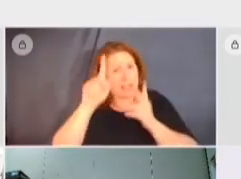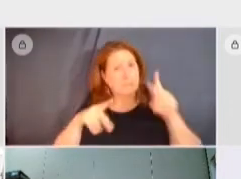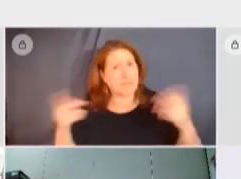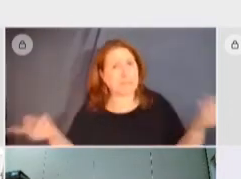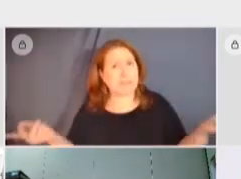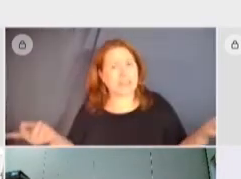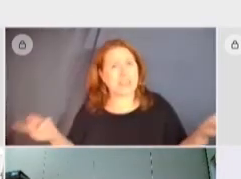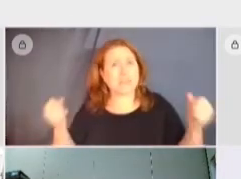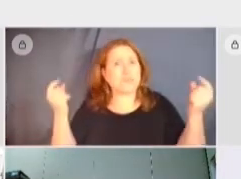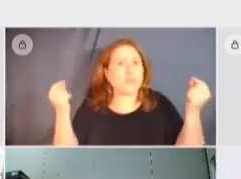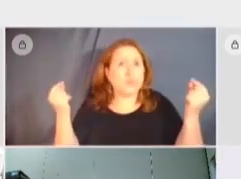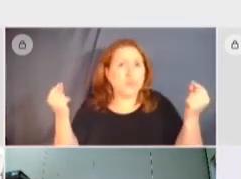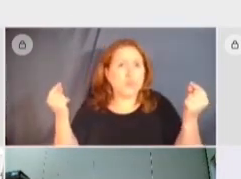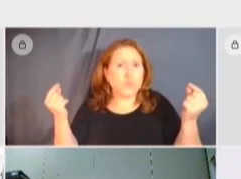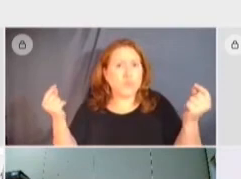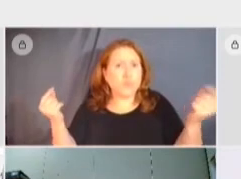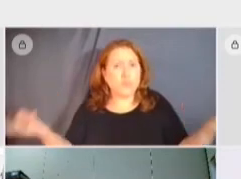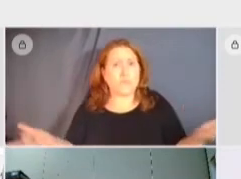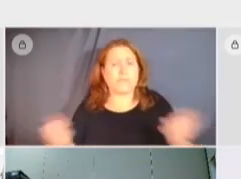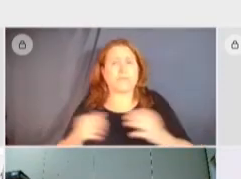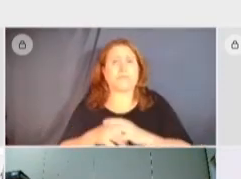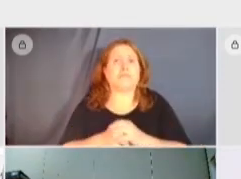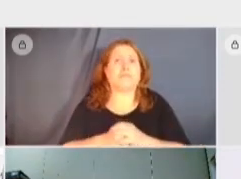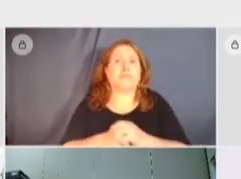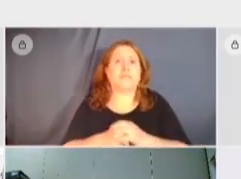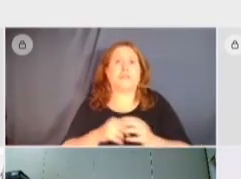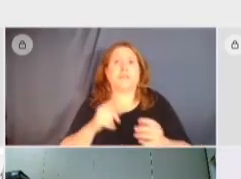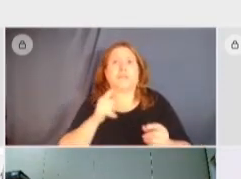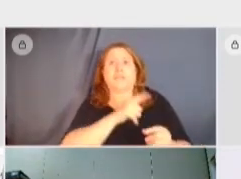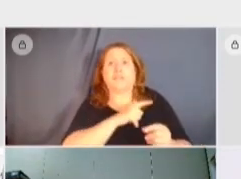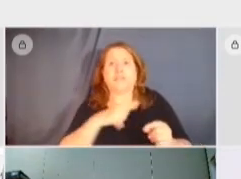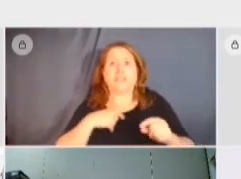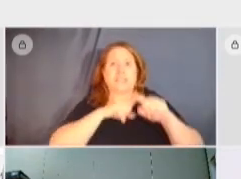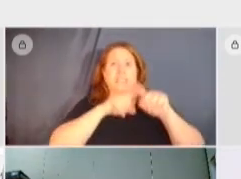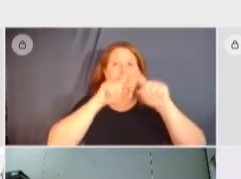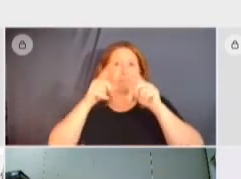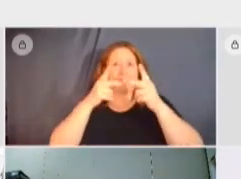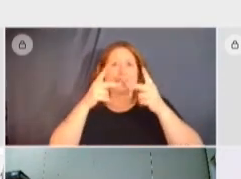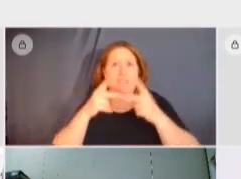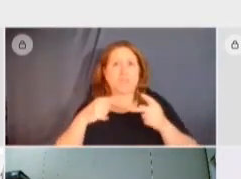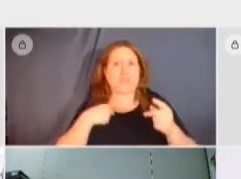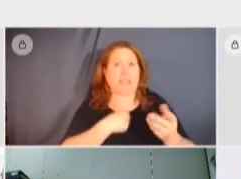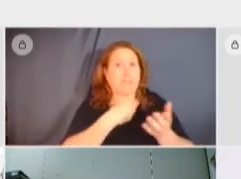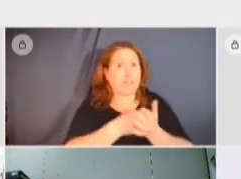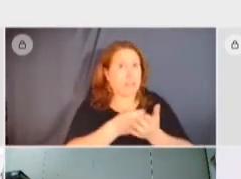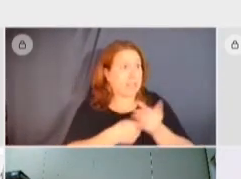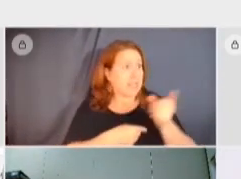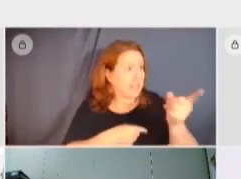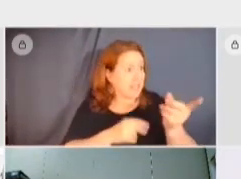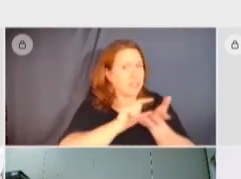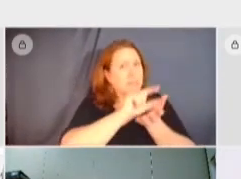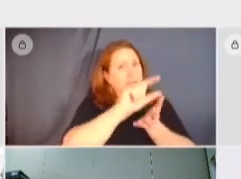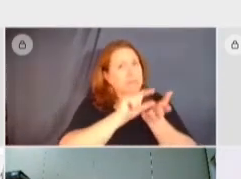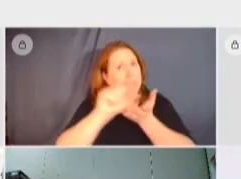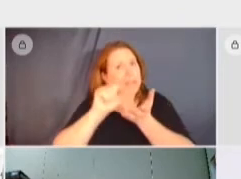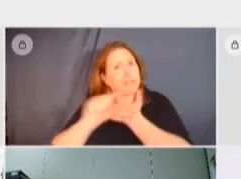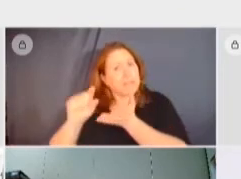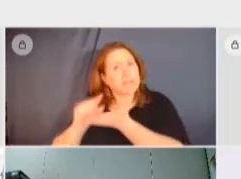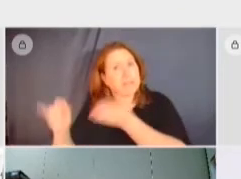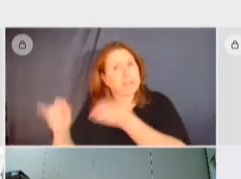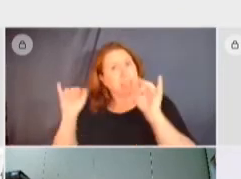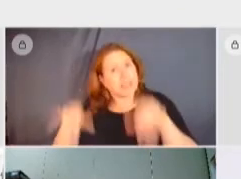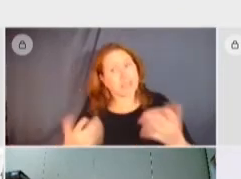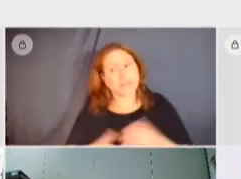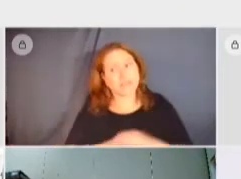positions where there is an appropriation for those positions. Well, you know, I always try to avoid